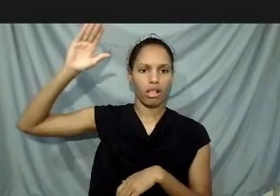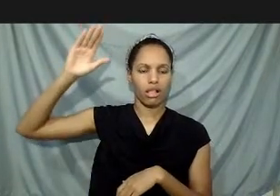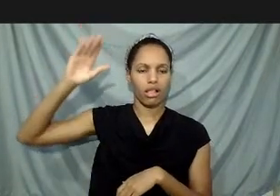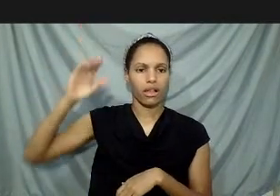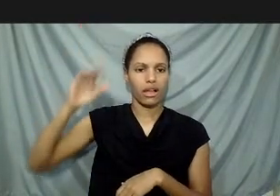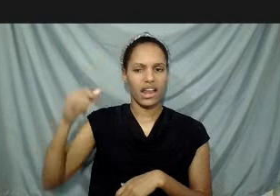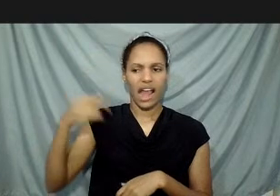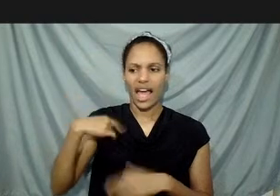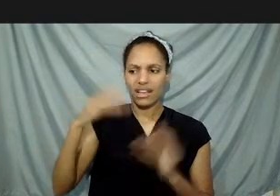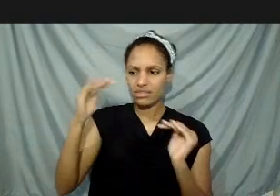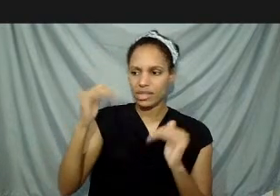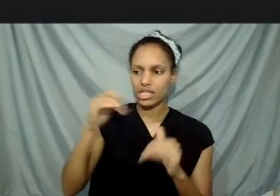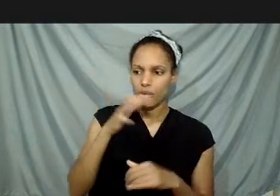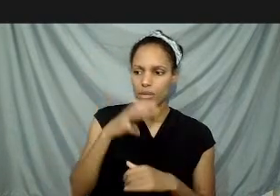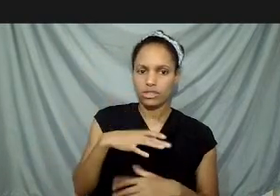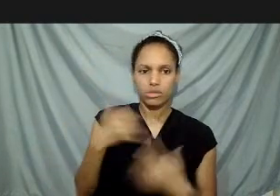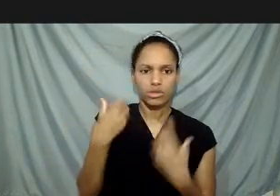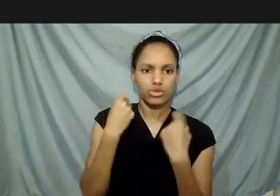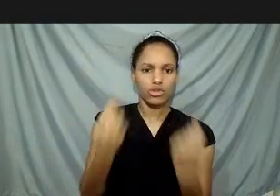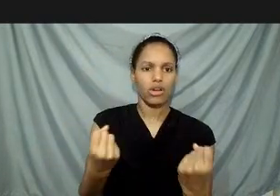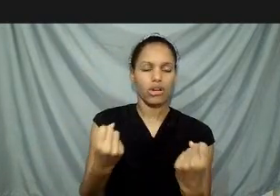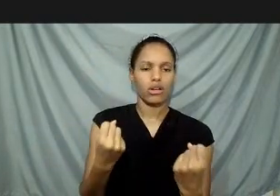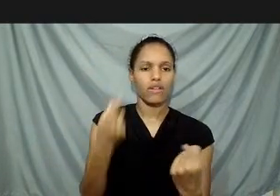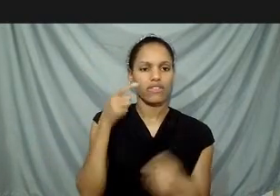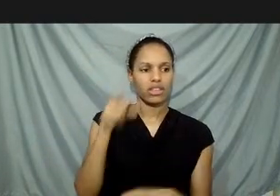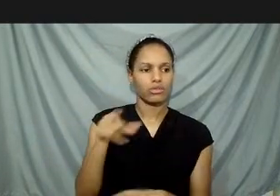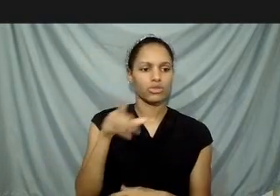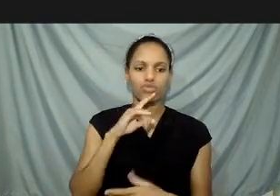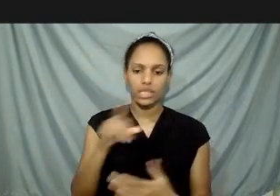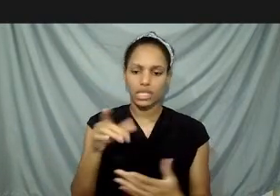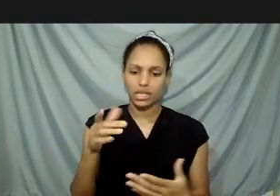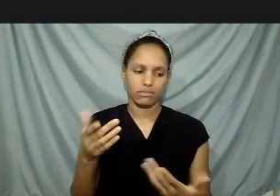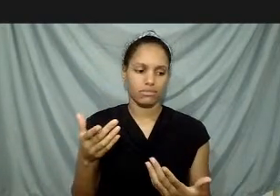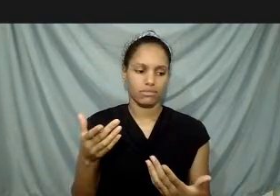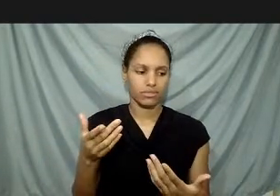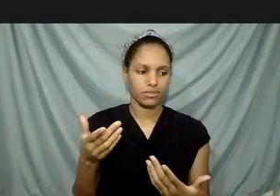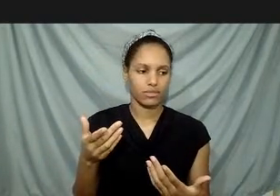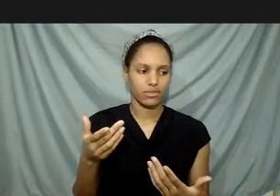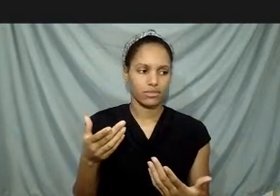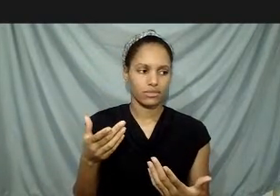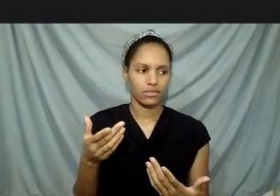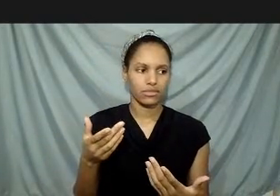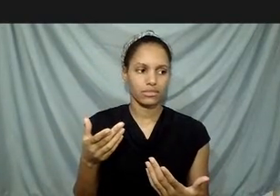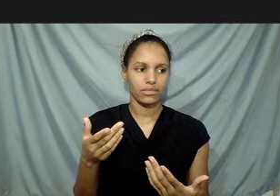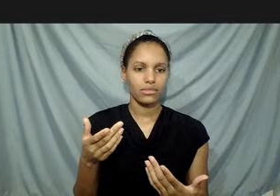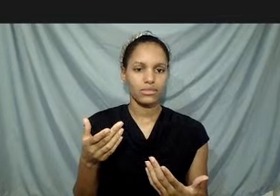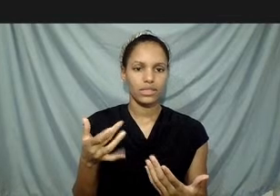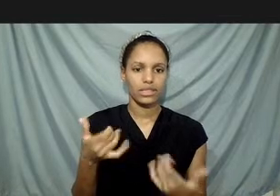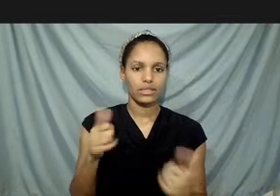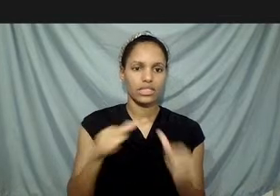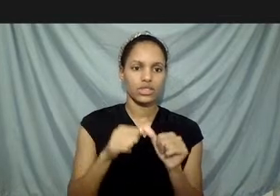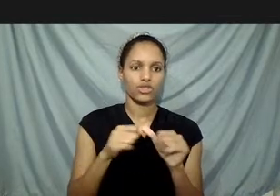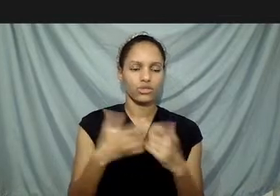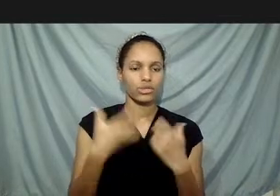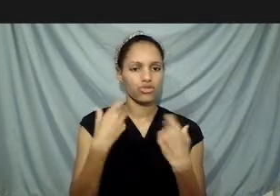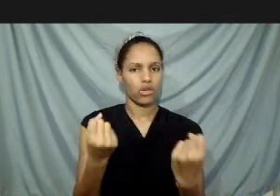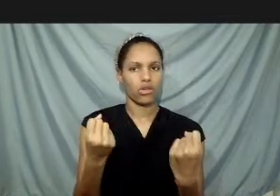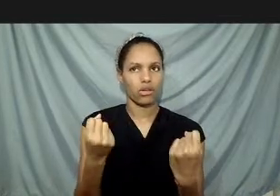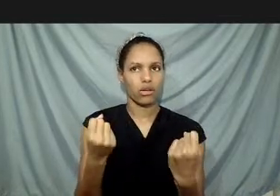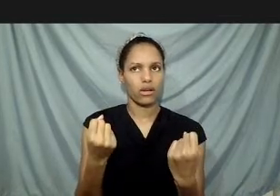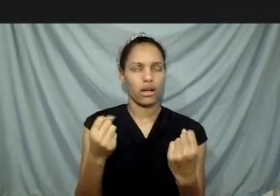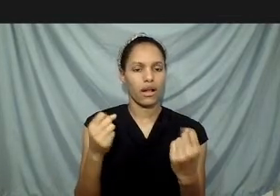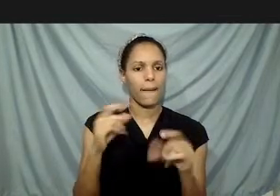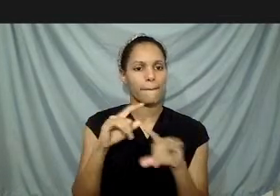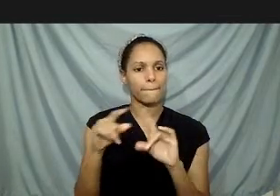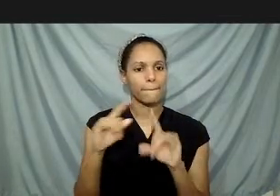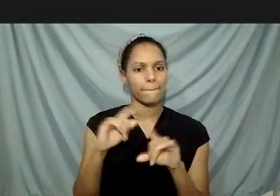to be strong and to deal with me in their strength, but when I encountered them outside of the arts, oftentimes,